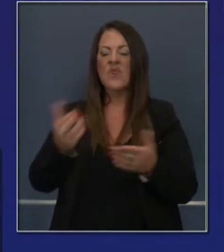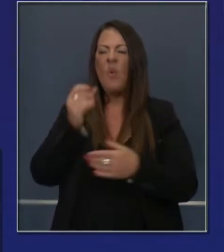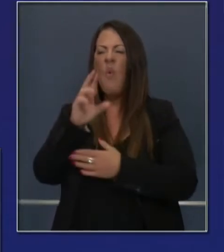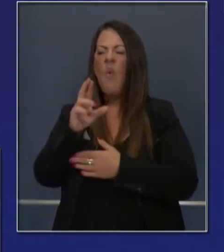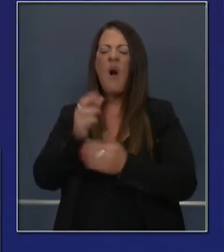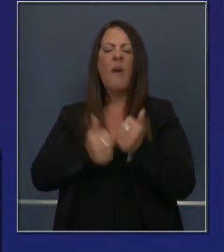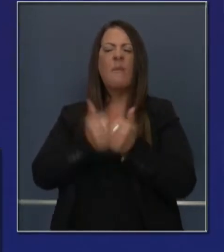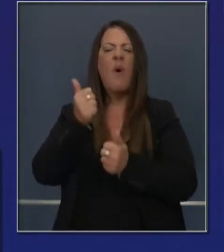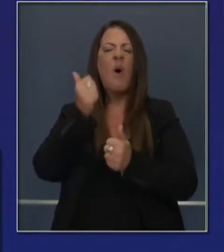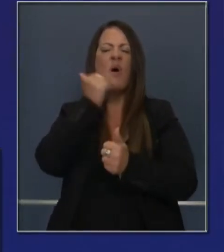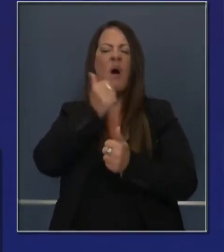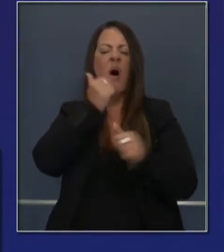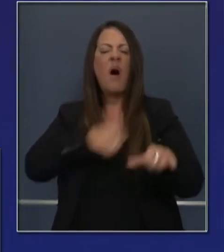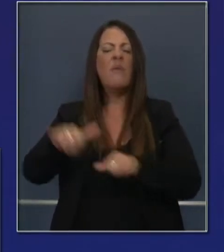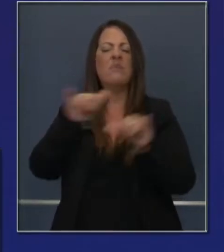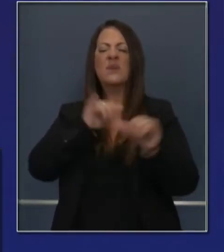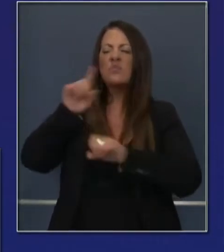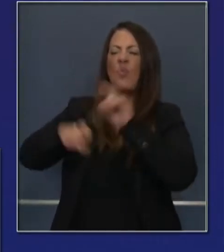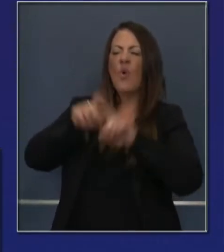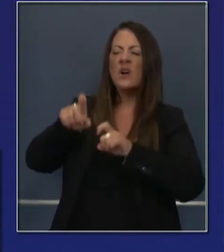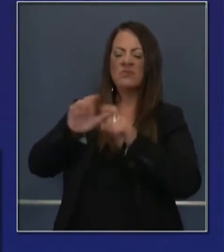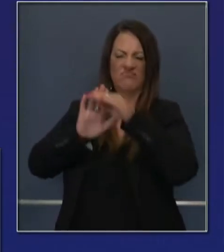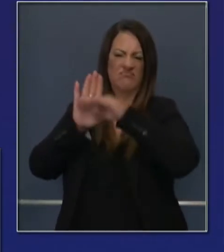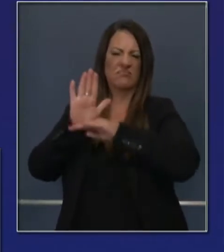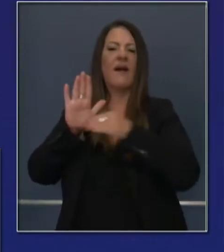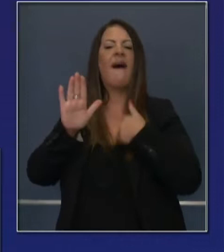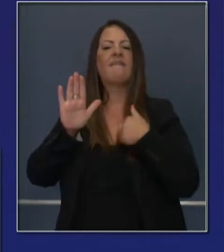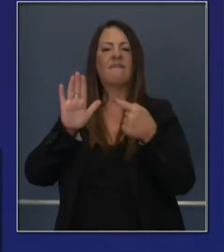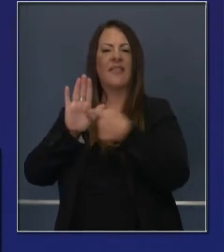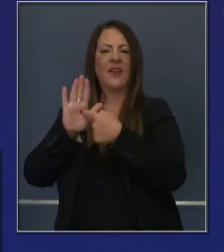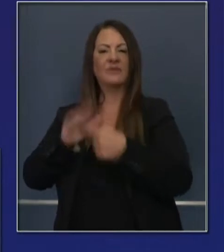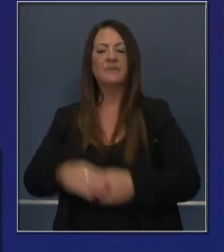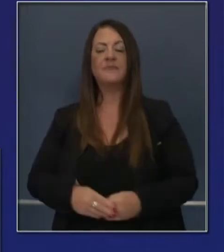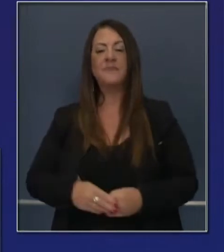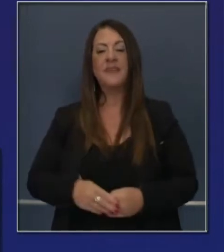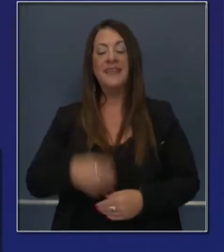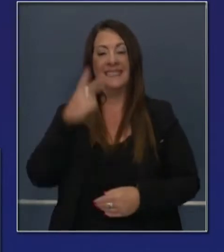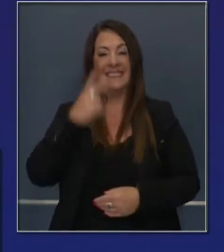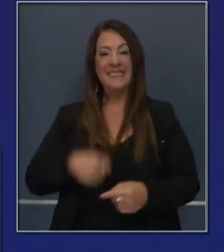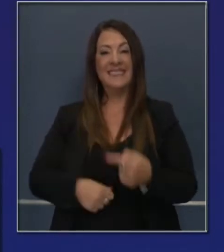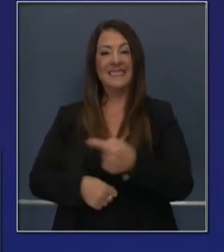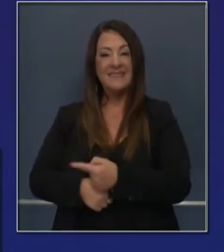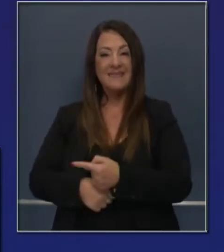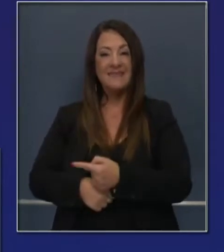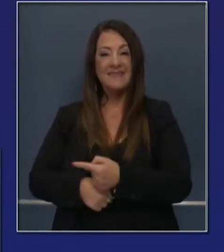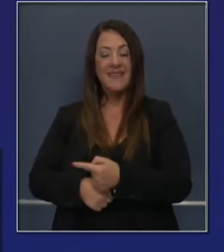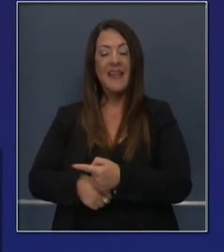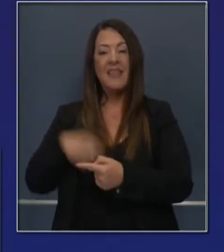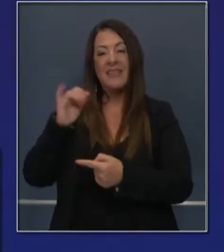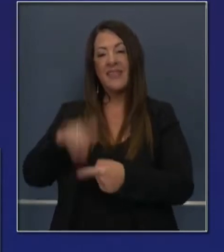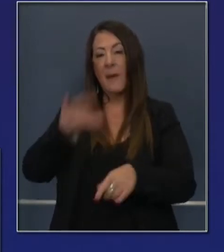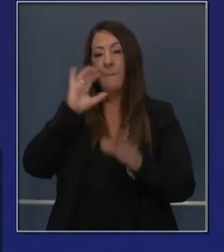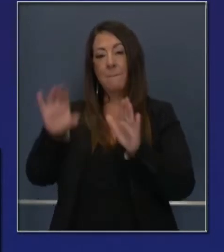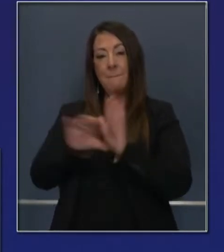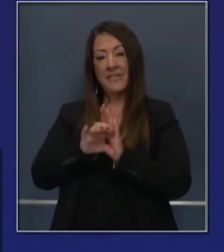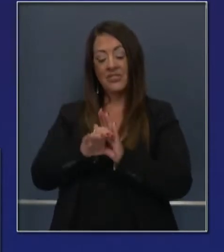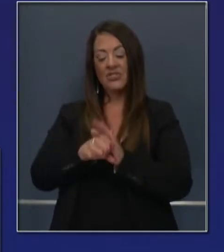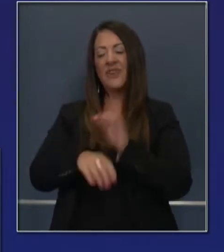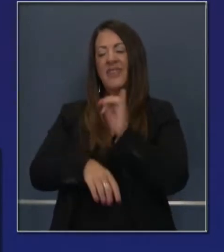frequently asked questions section. Here's a static picture of that homepage of Housing is